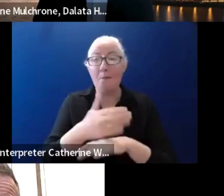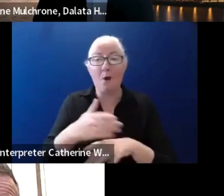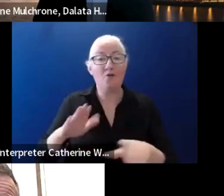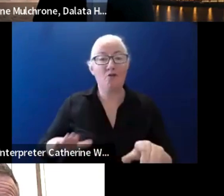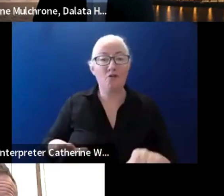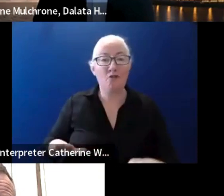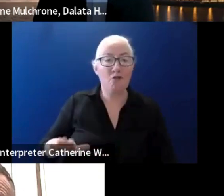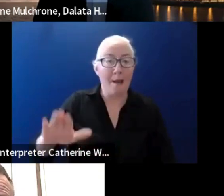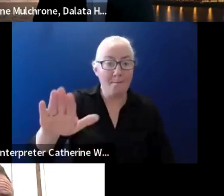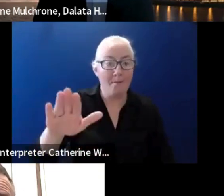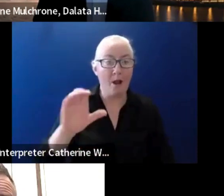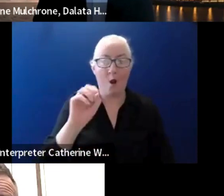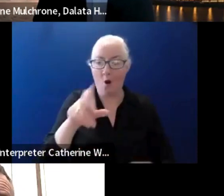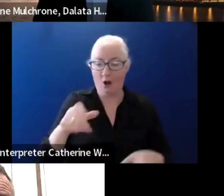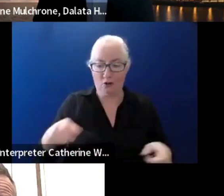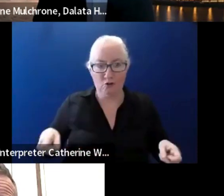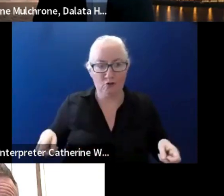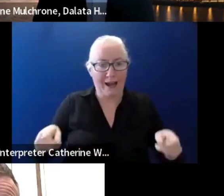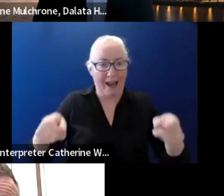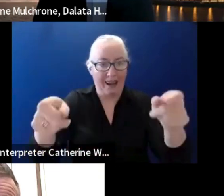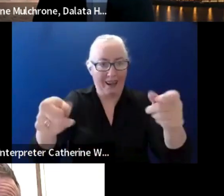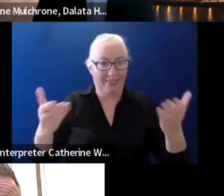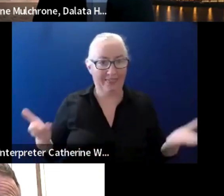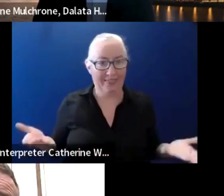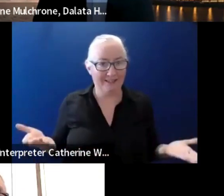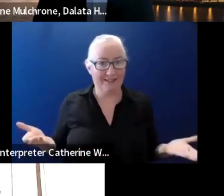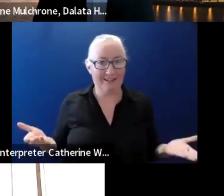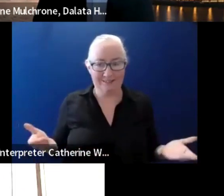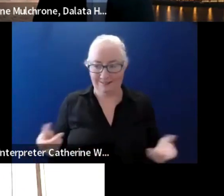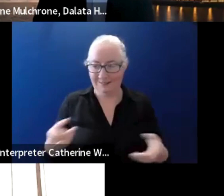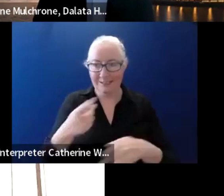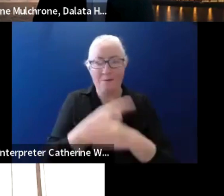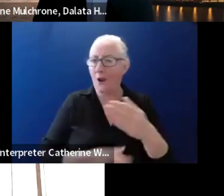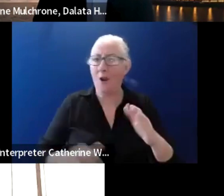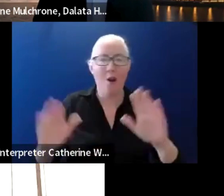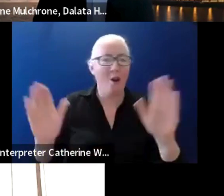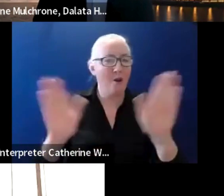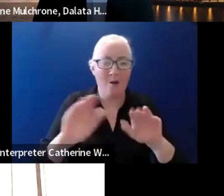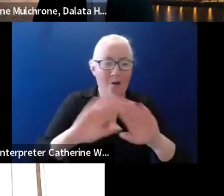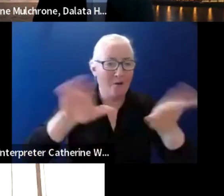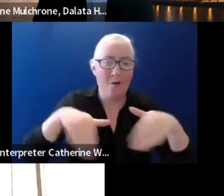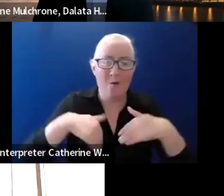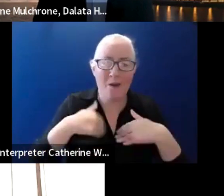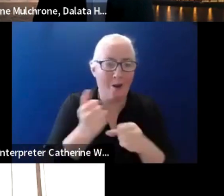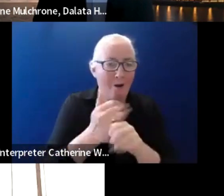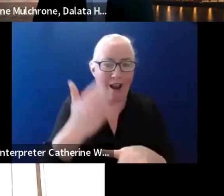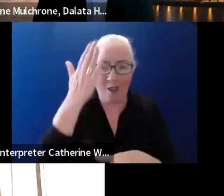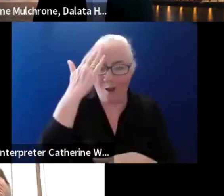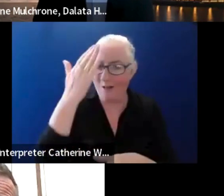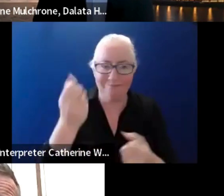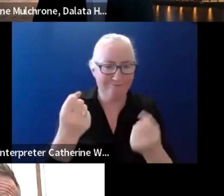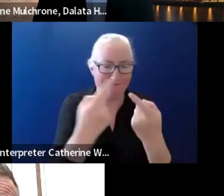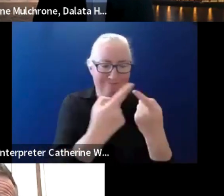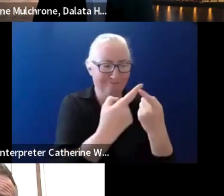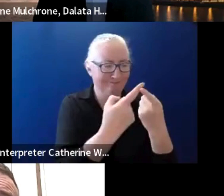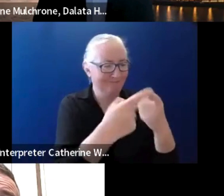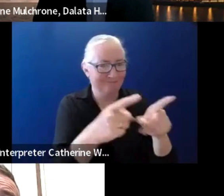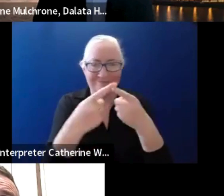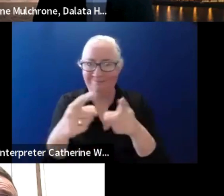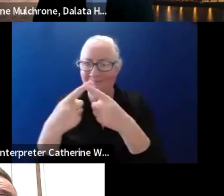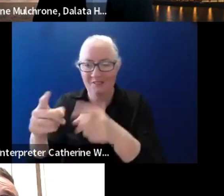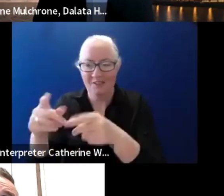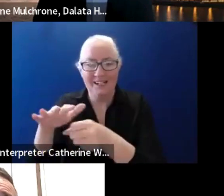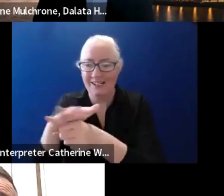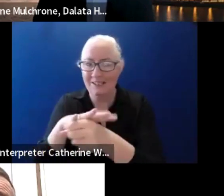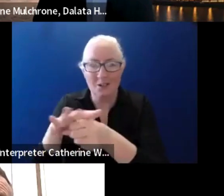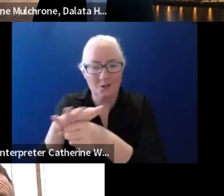put a rail up, and that's all they saw accessibility as, really. Whereas, as we all know, it's a huge array of different situations, and